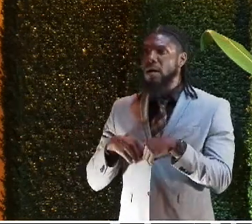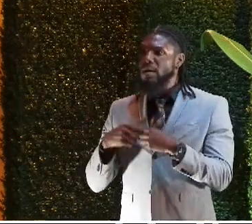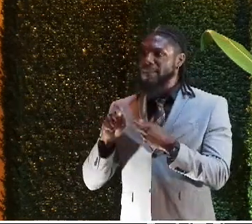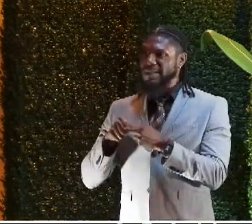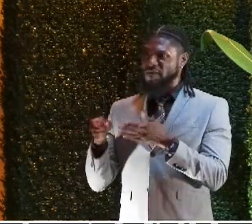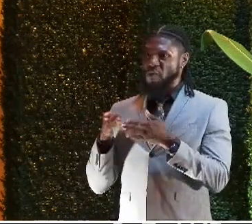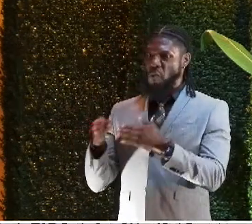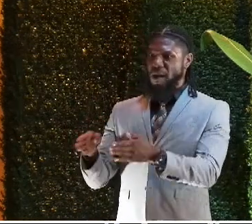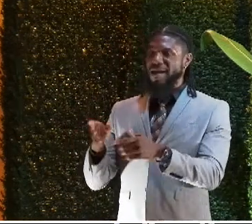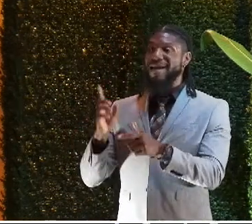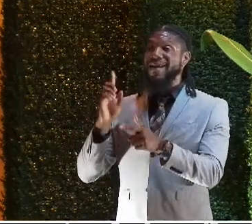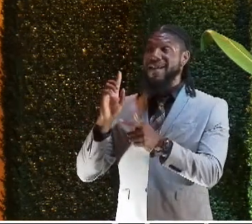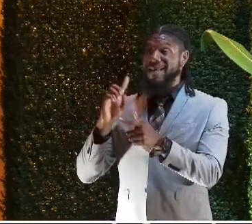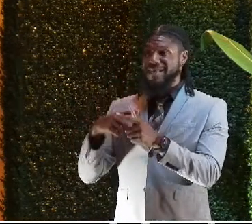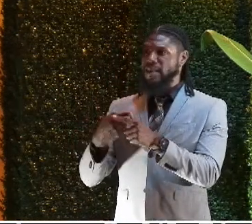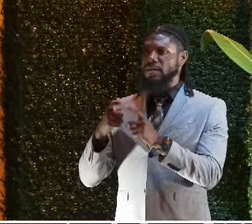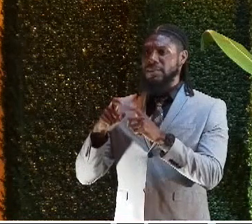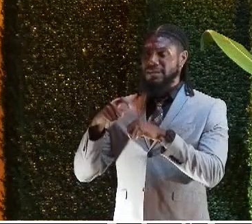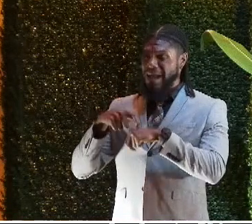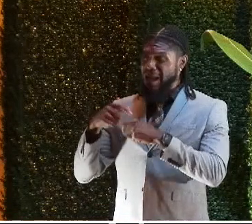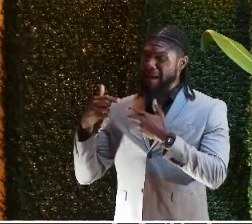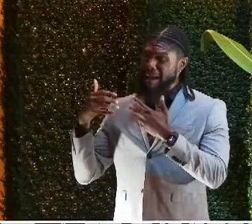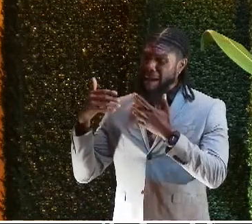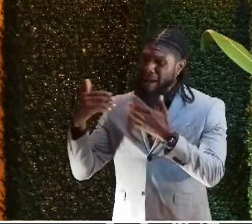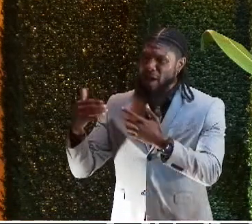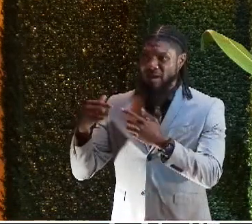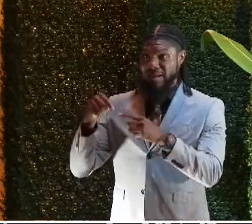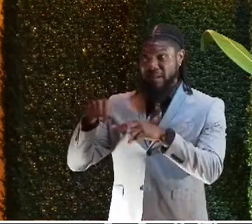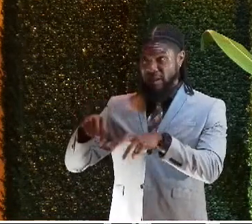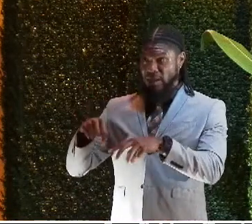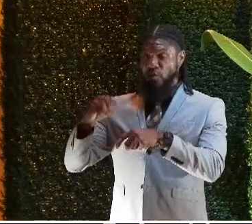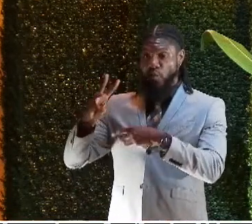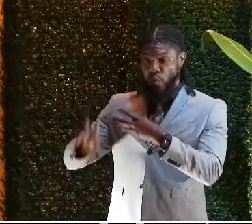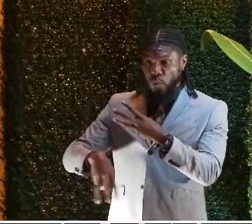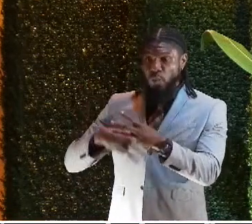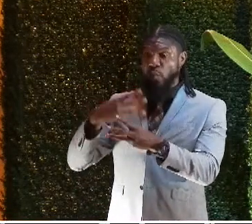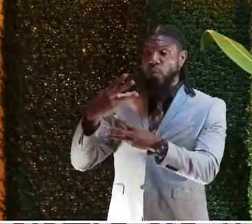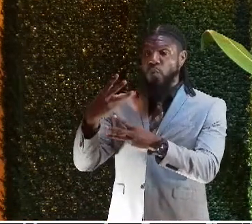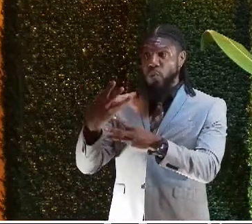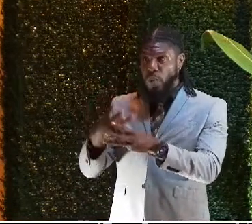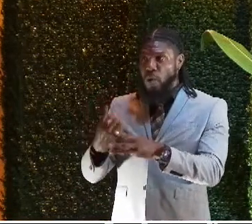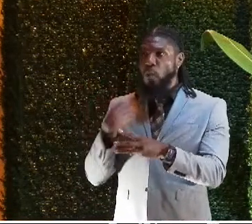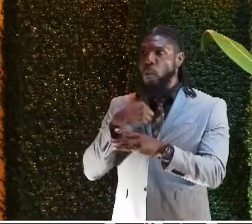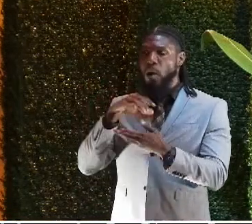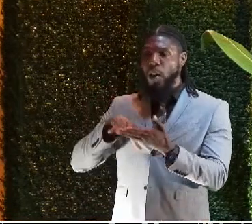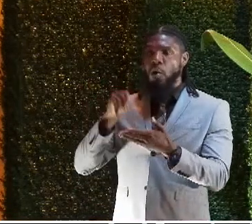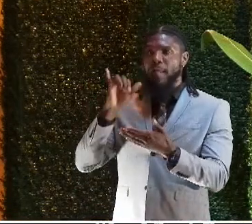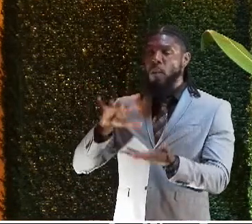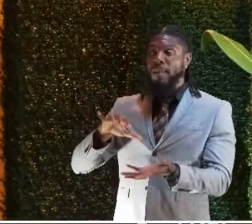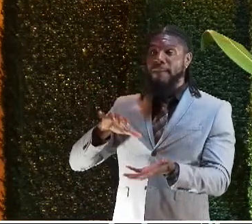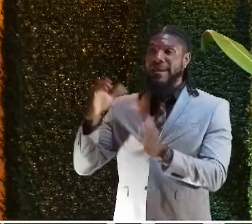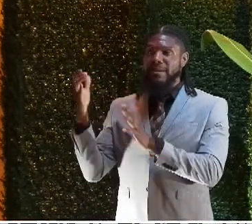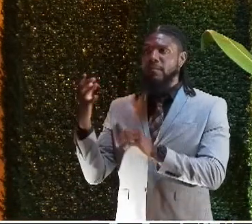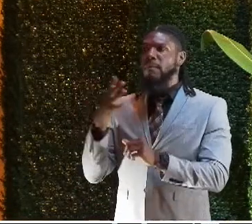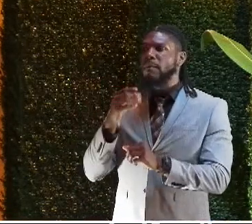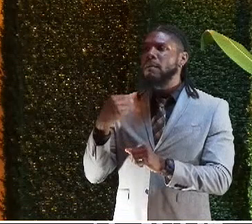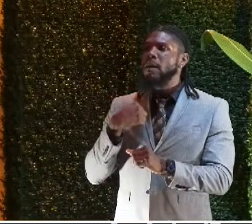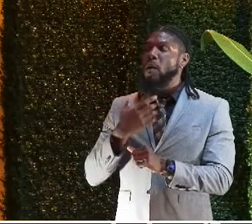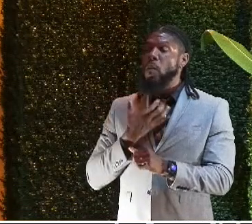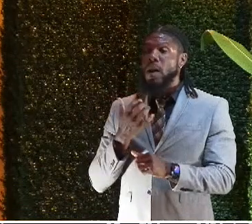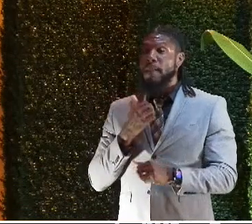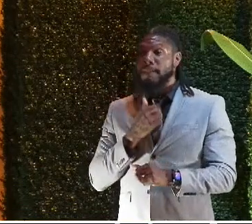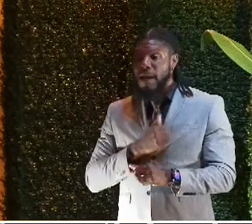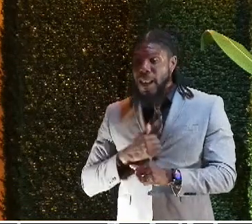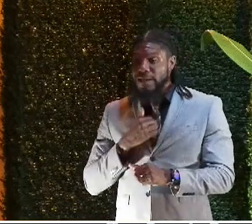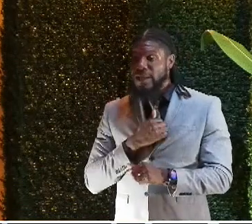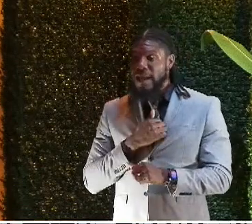this world that we're in now that I learned that was messed up. And I want to apologize, and I